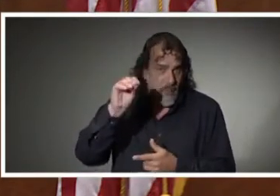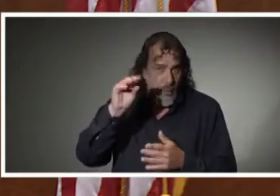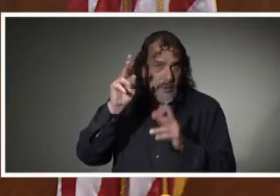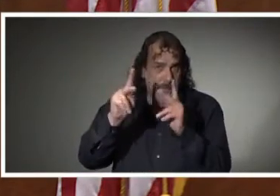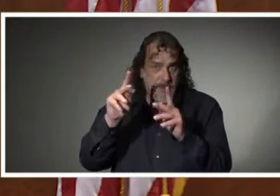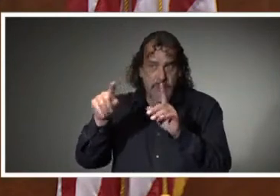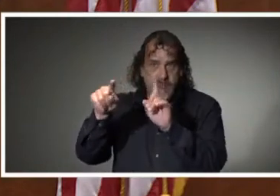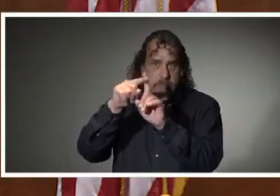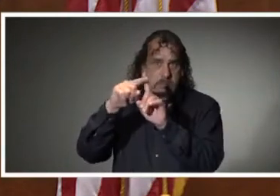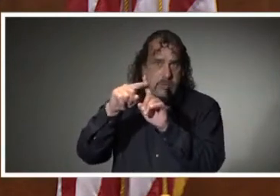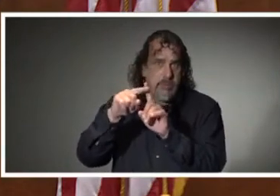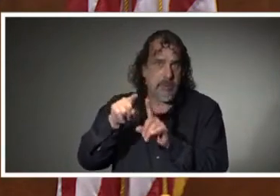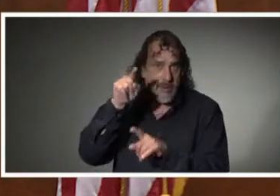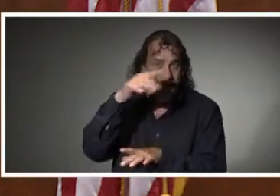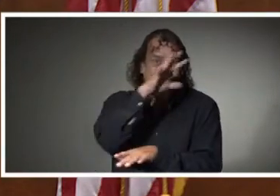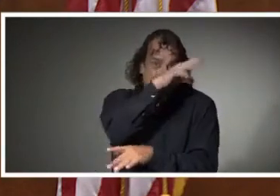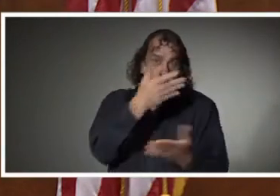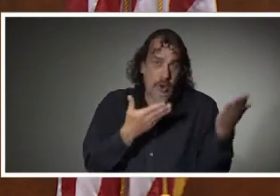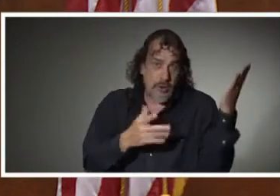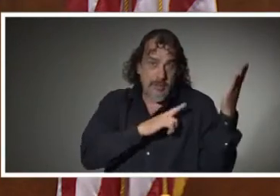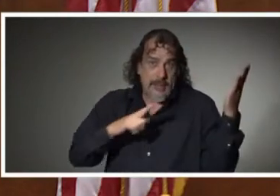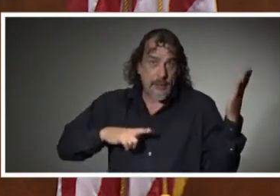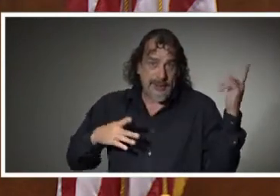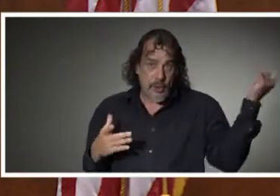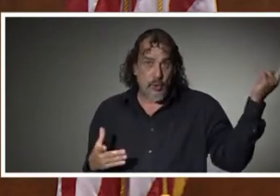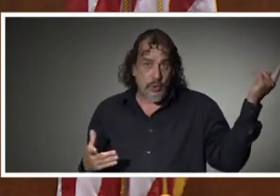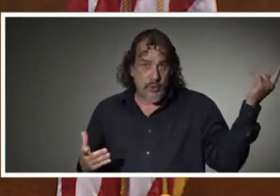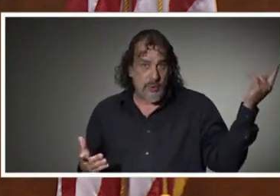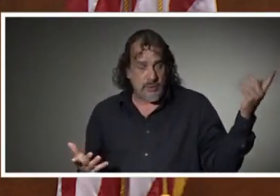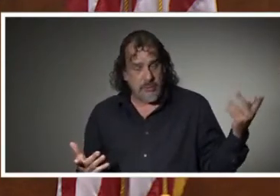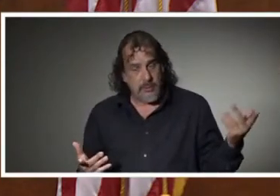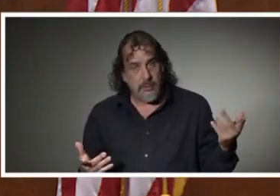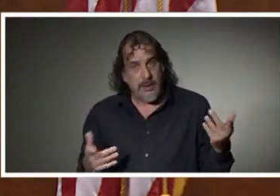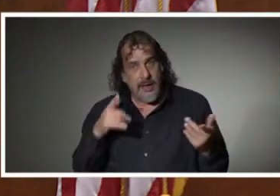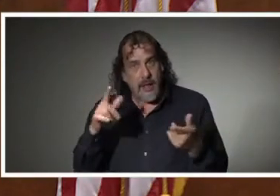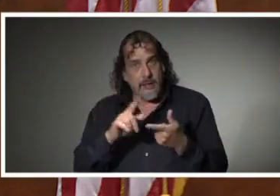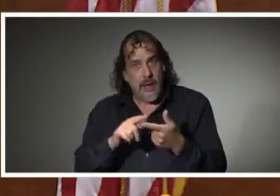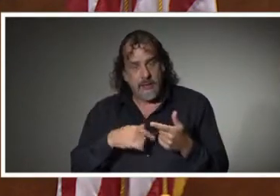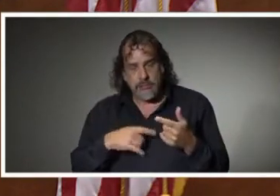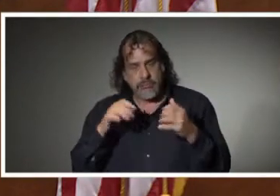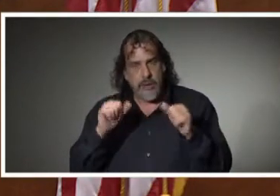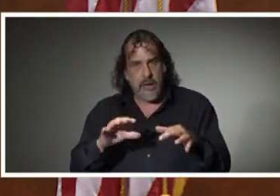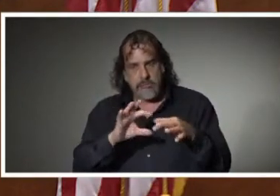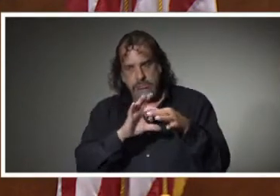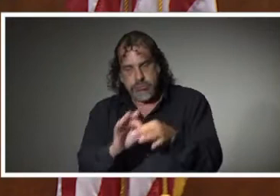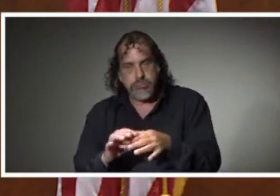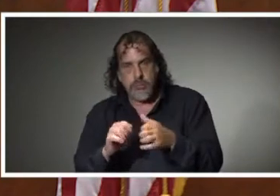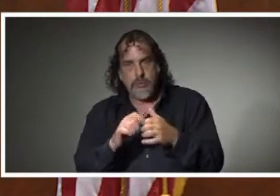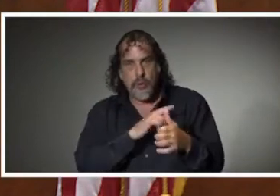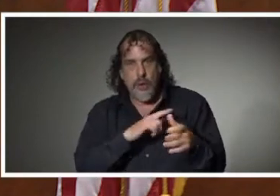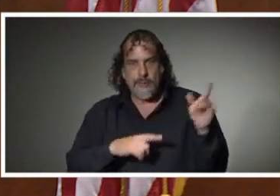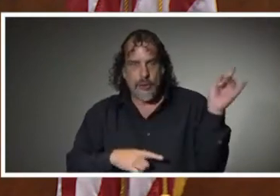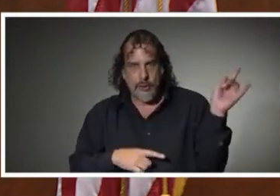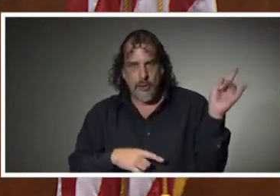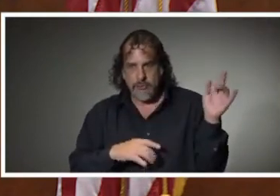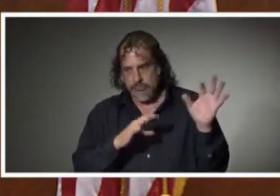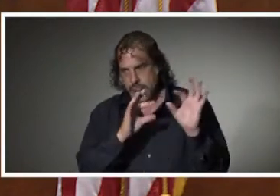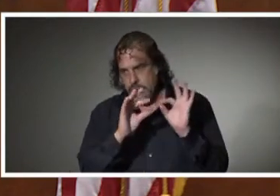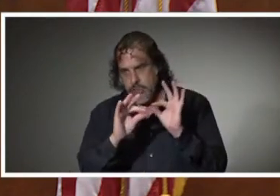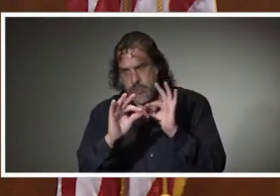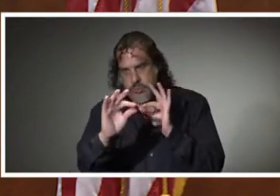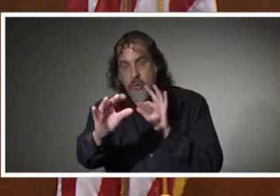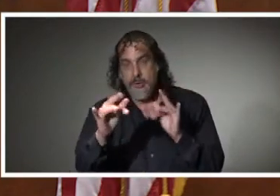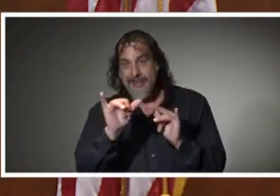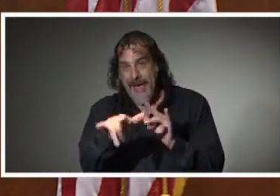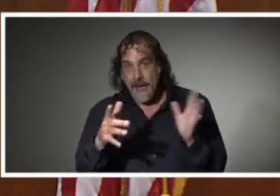tested positive for the virus that can be directly tied to the Capitol, given the fact that today